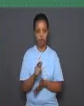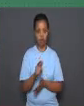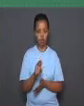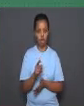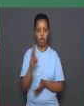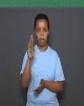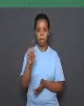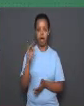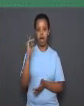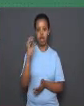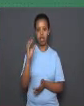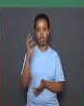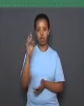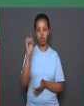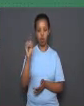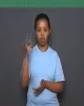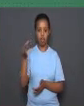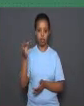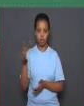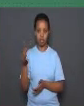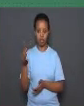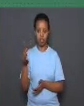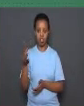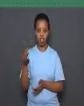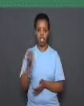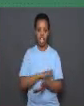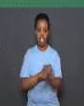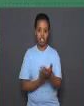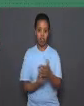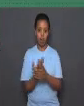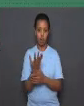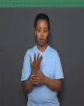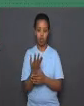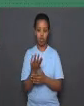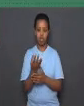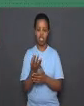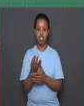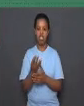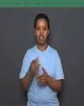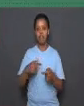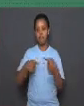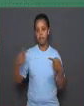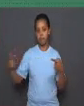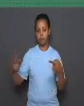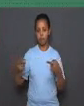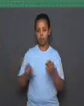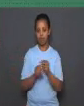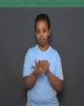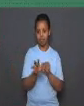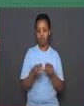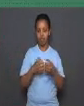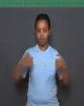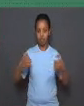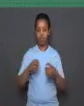Microfilaments generate force by elongating at one end of the filament and contracting at